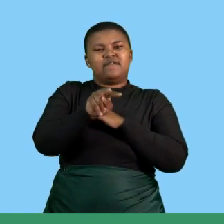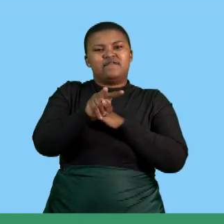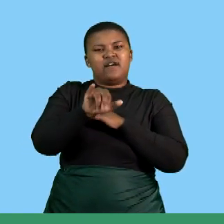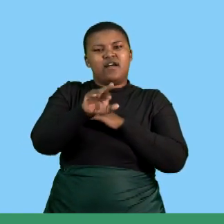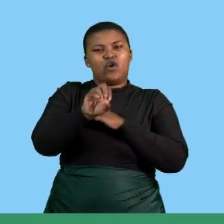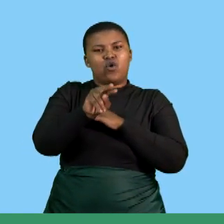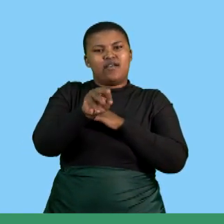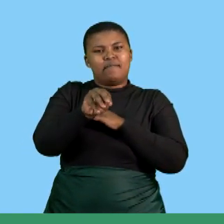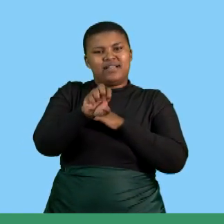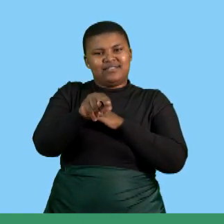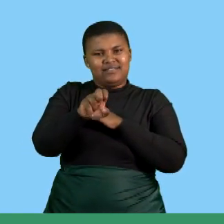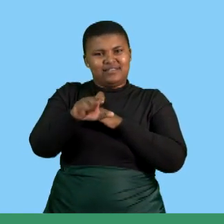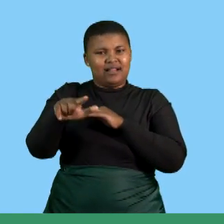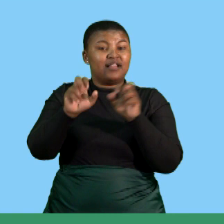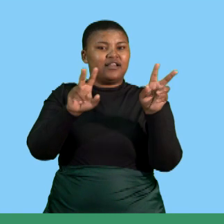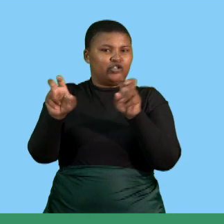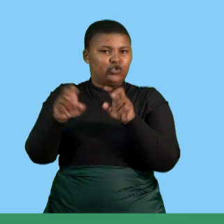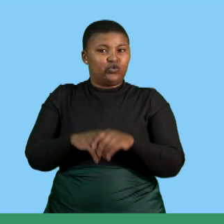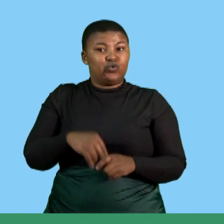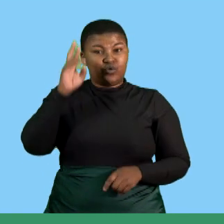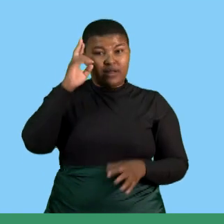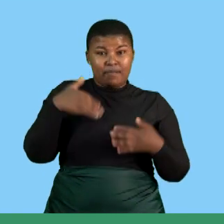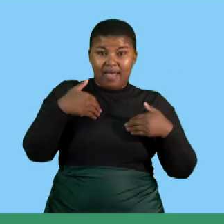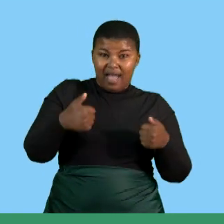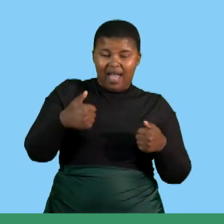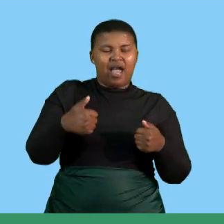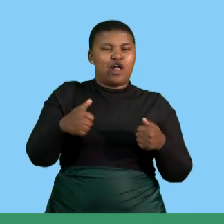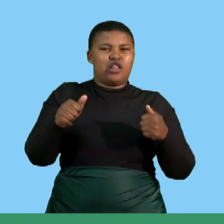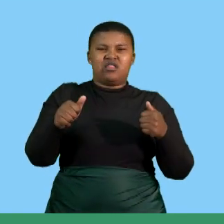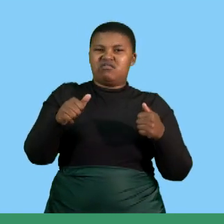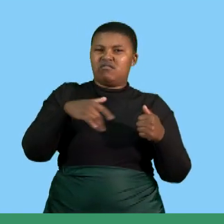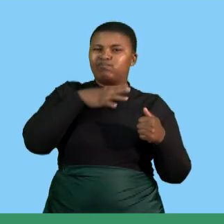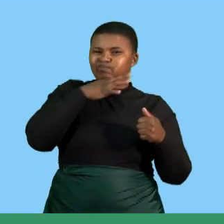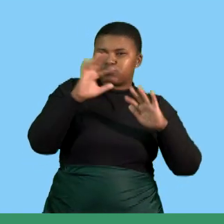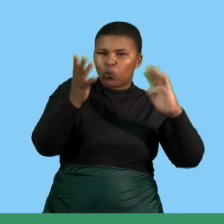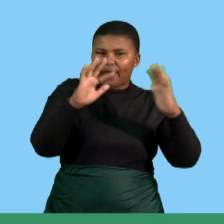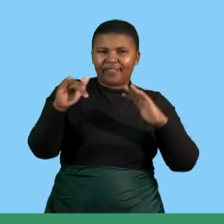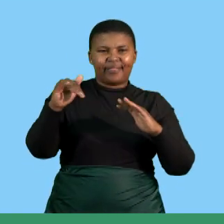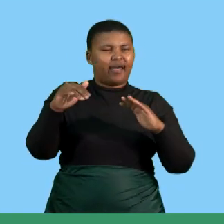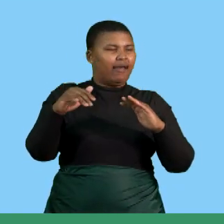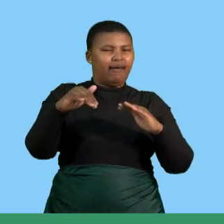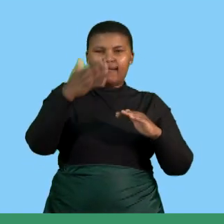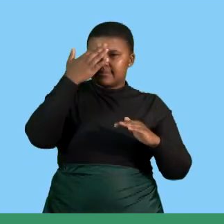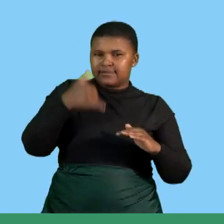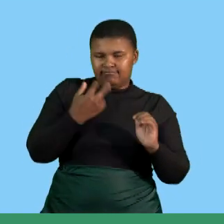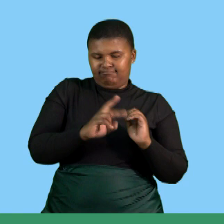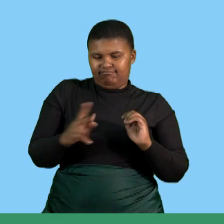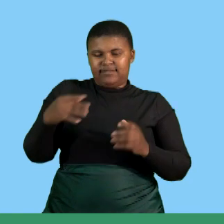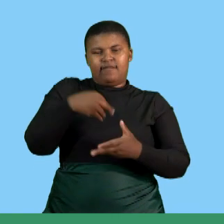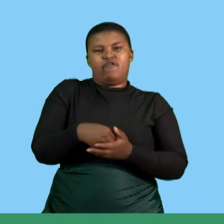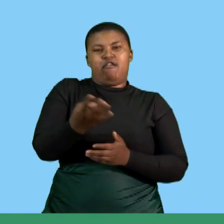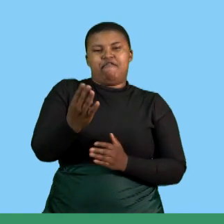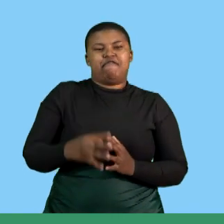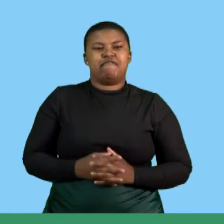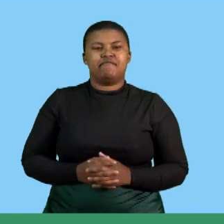environmental issues. Remember, it was health issues and pollution, so environmental